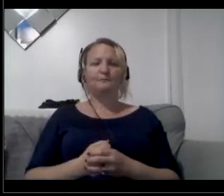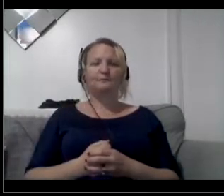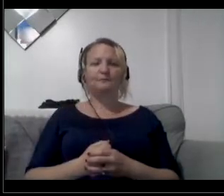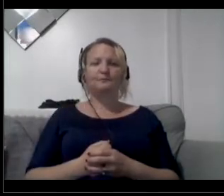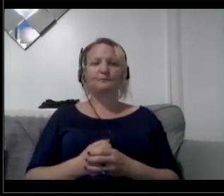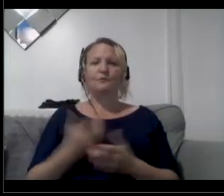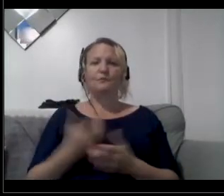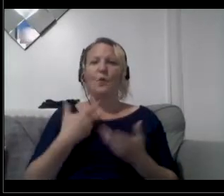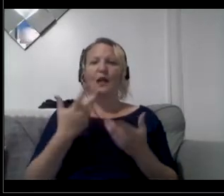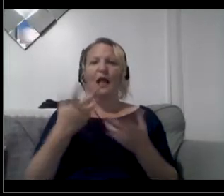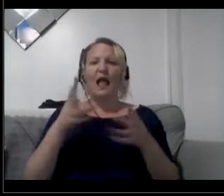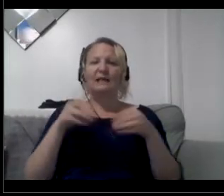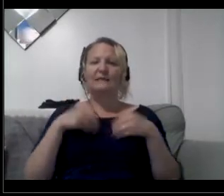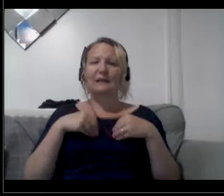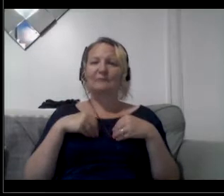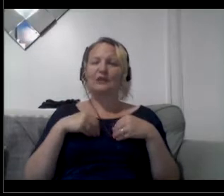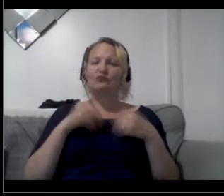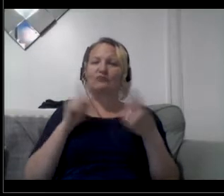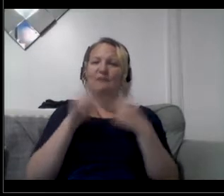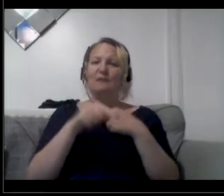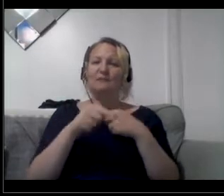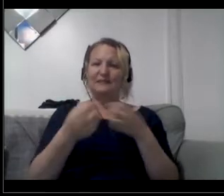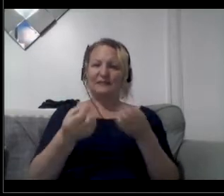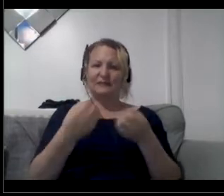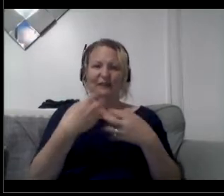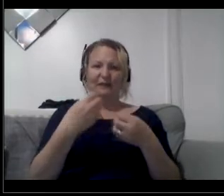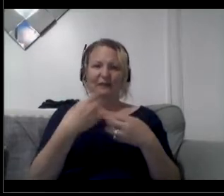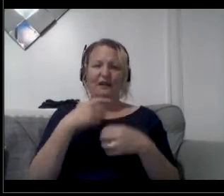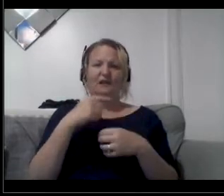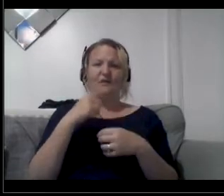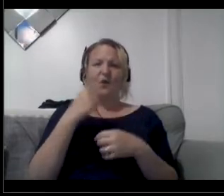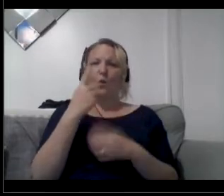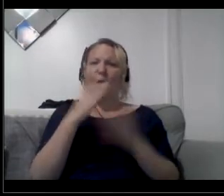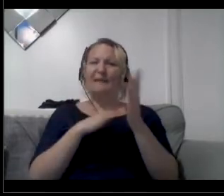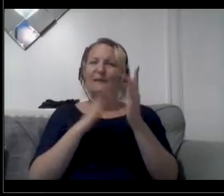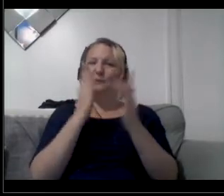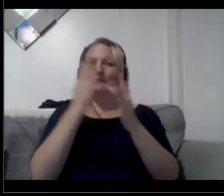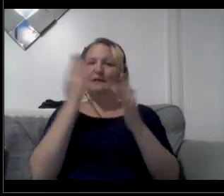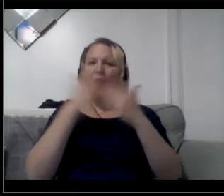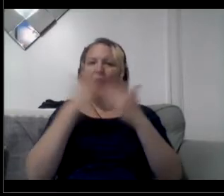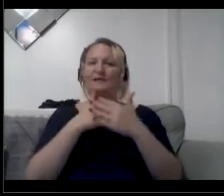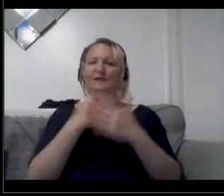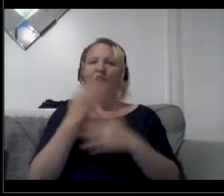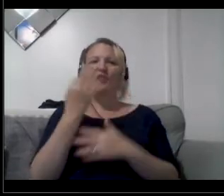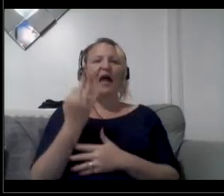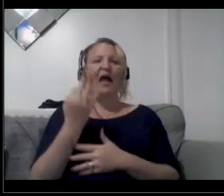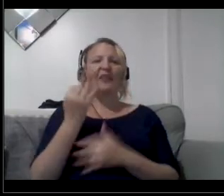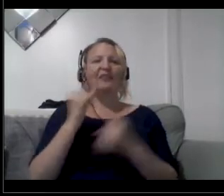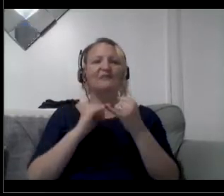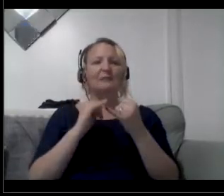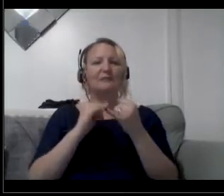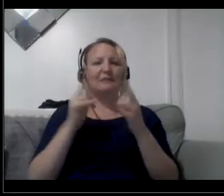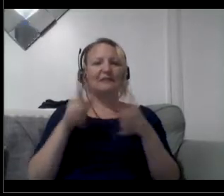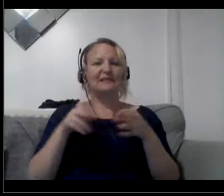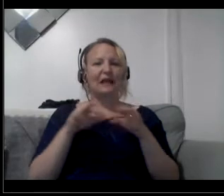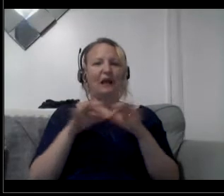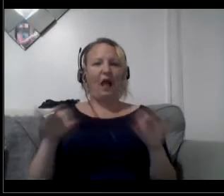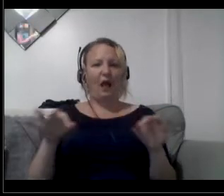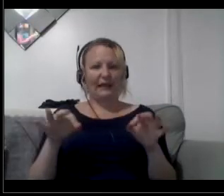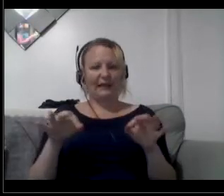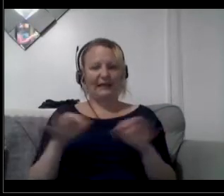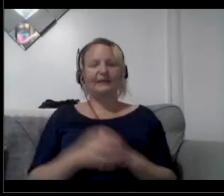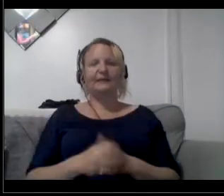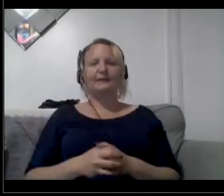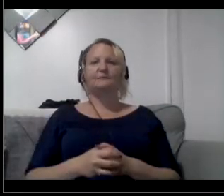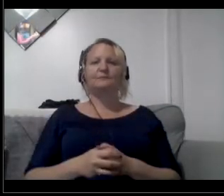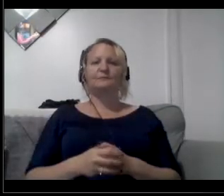responses until 23:59, that's 1 minute to midnight on the 8th of September. So if you'd like to comment on any aspects